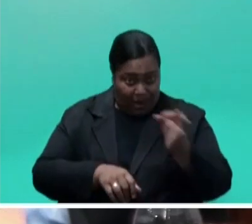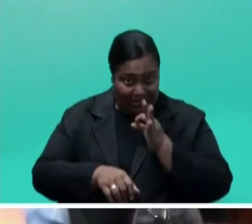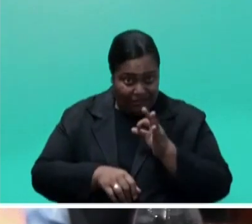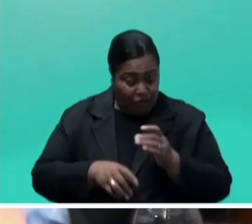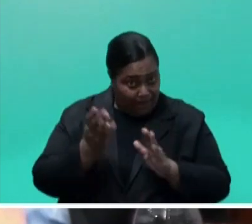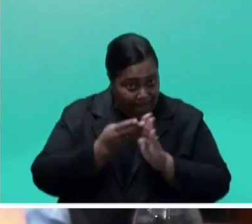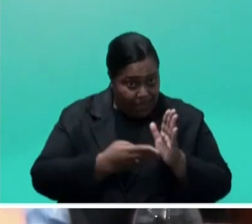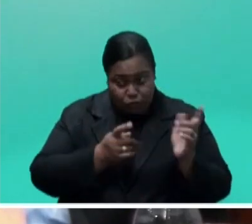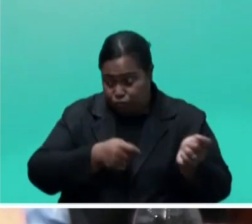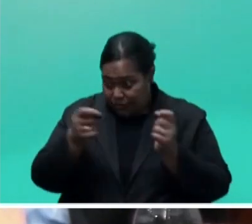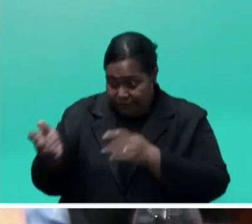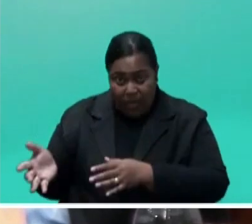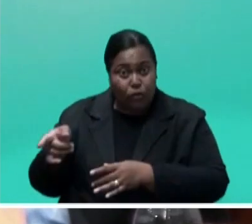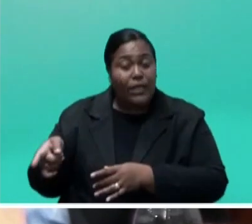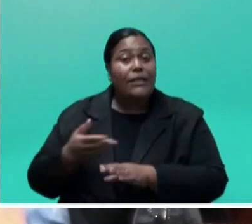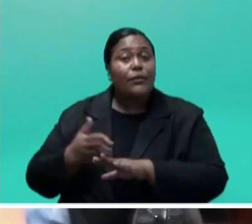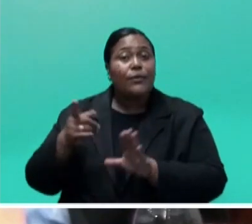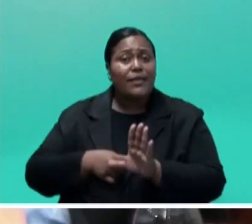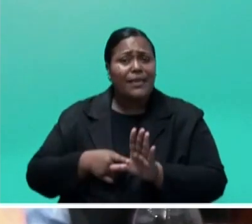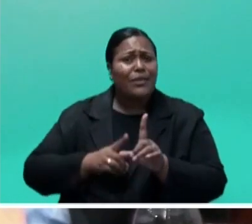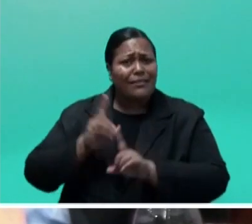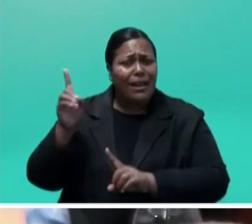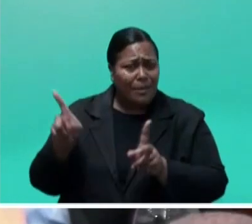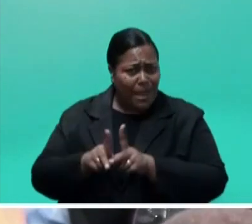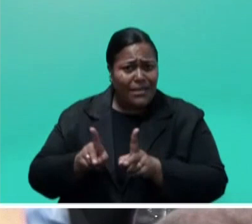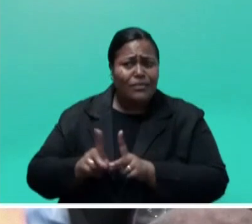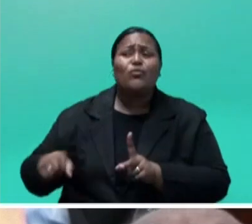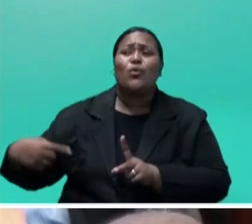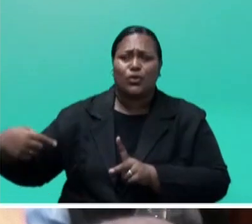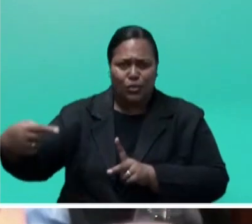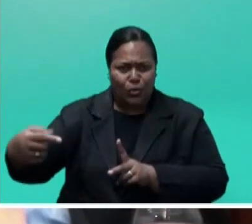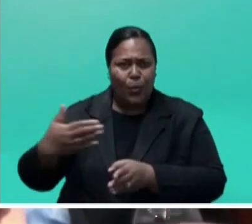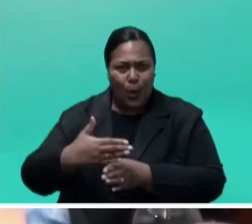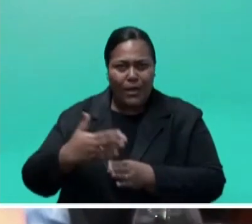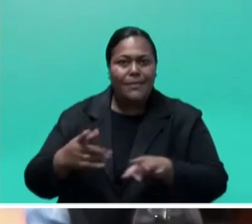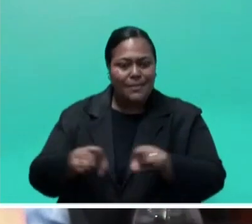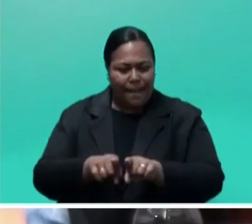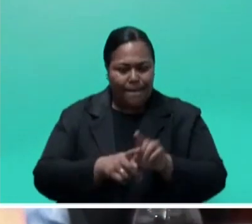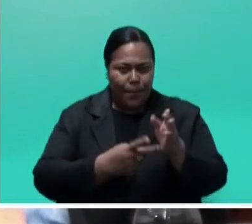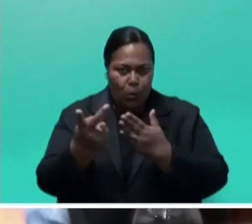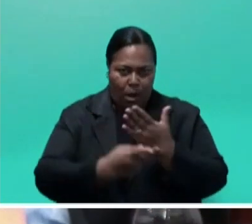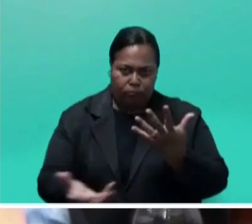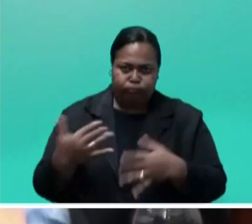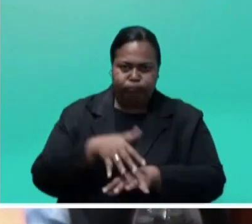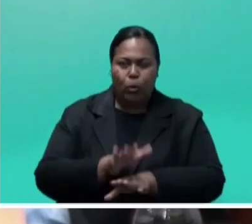transferred into the new year with our development partners to continue to work on this